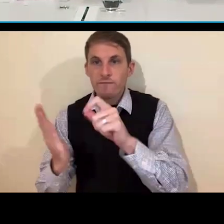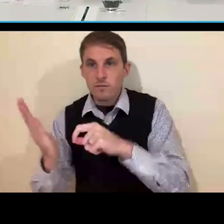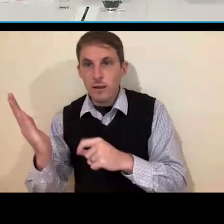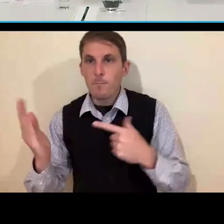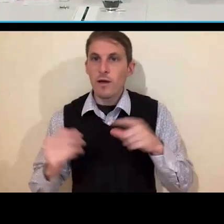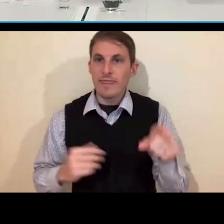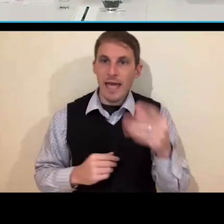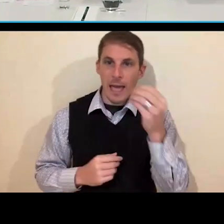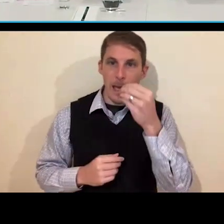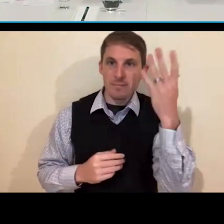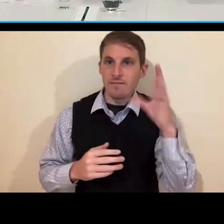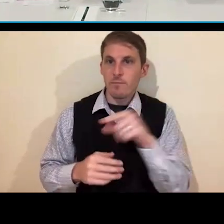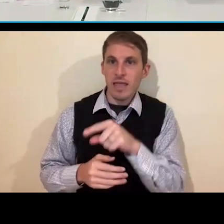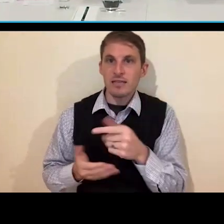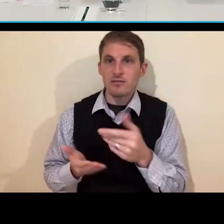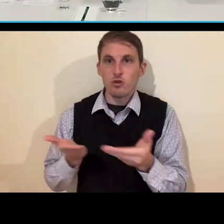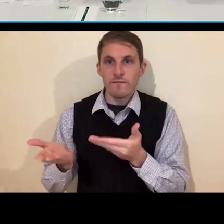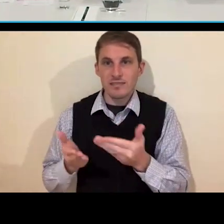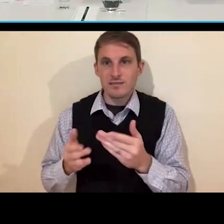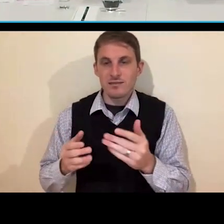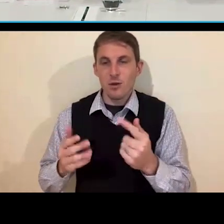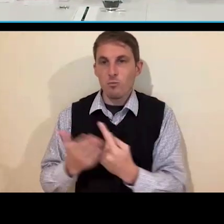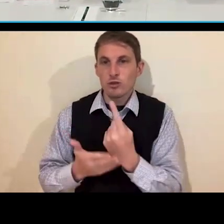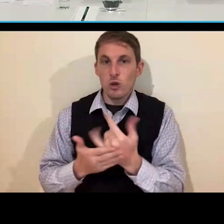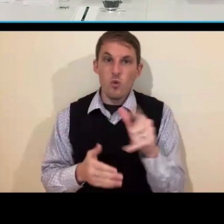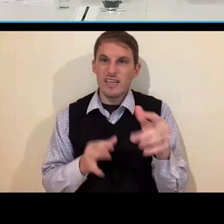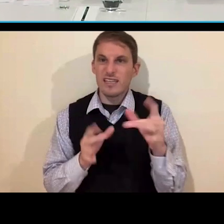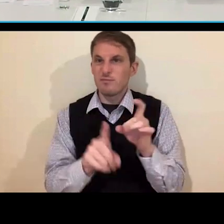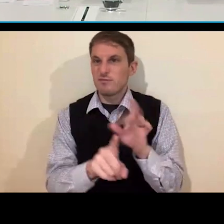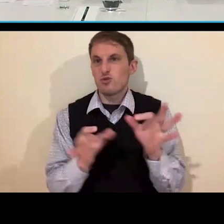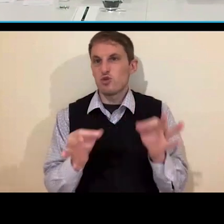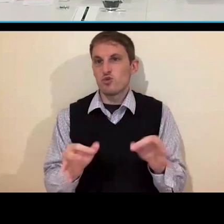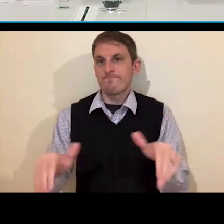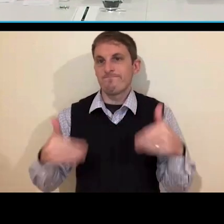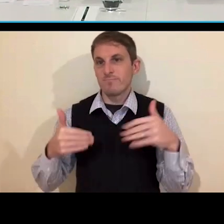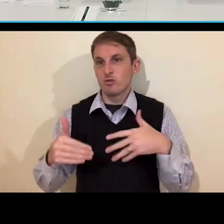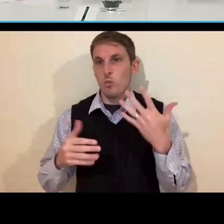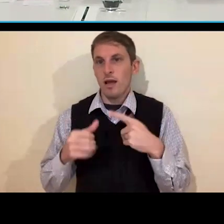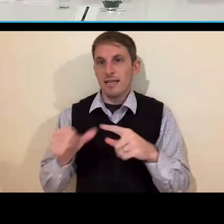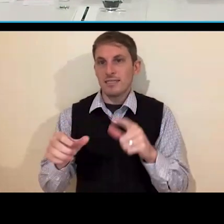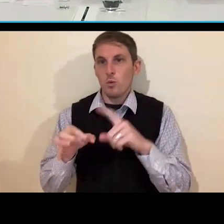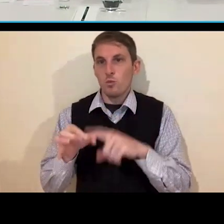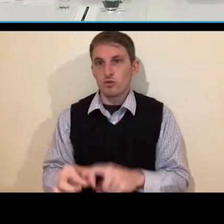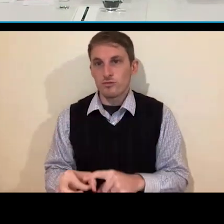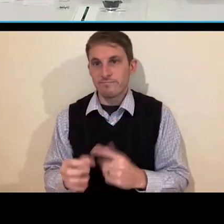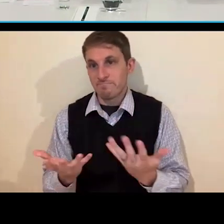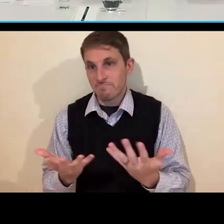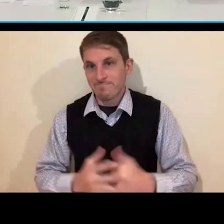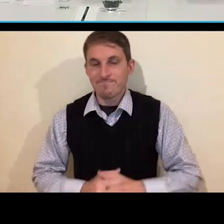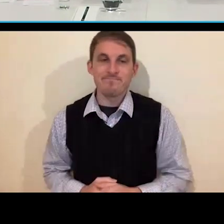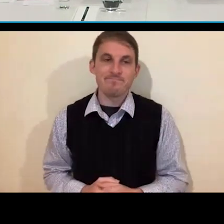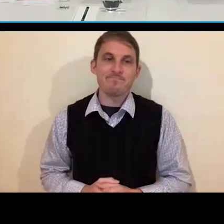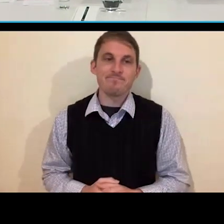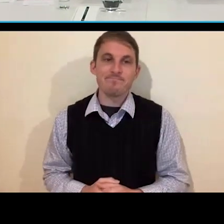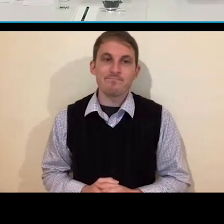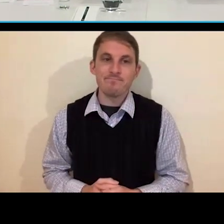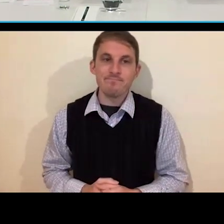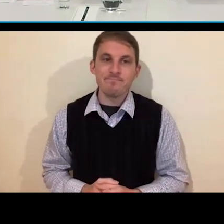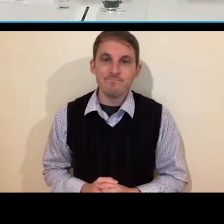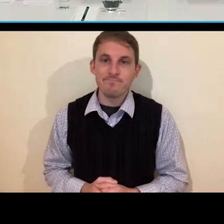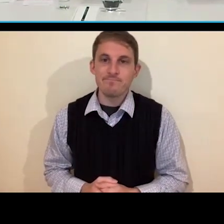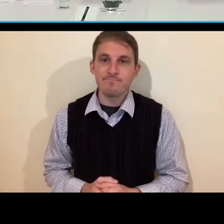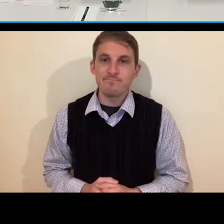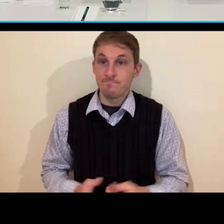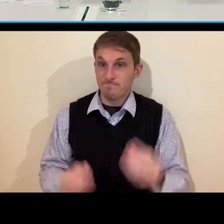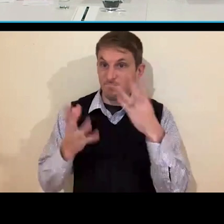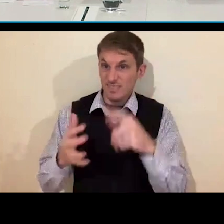for the entire quarter, or they chose not to complete the quality of life assessment for the entire quarter. Copies